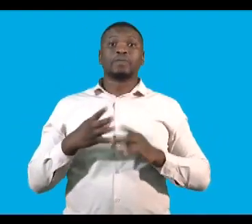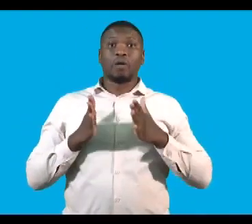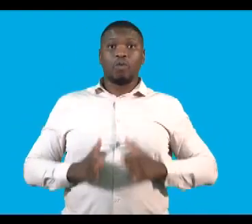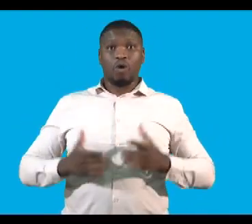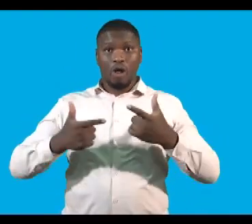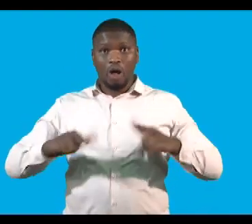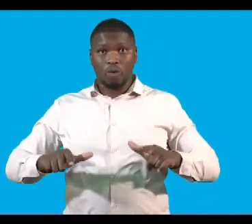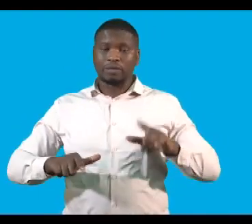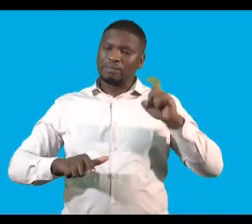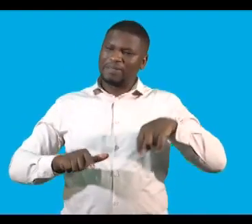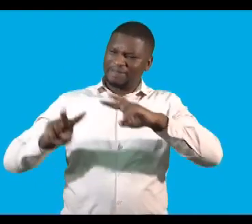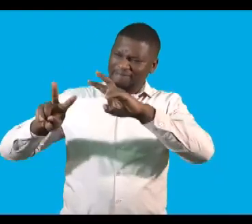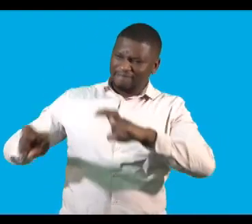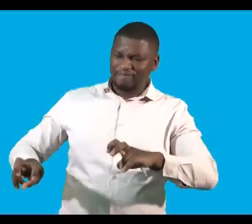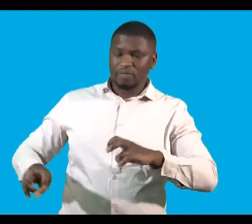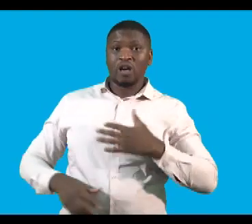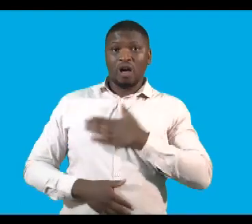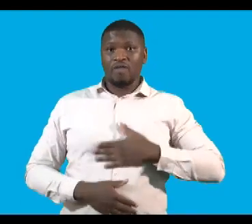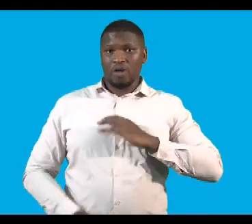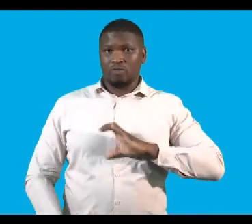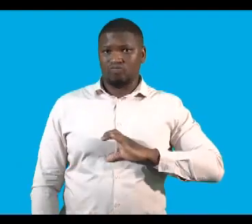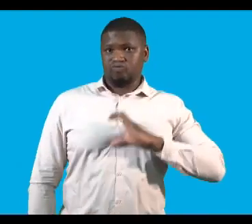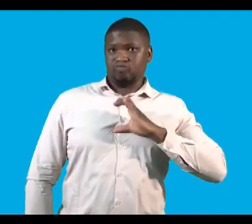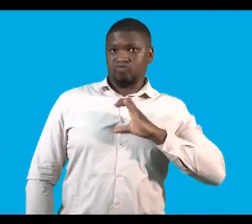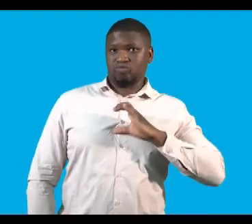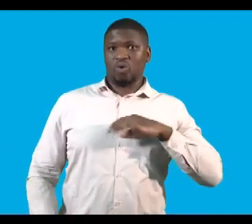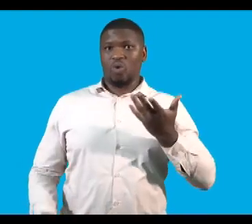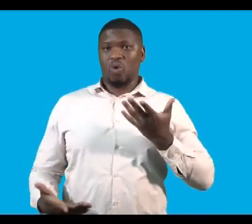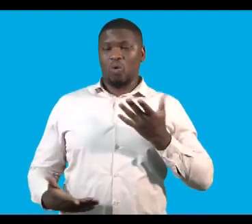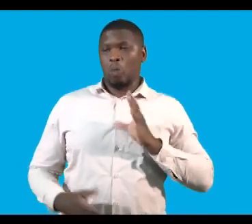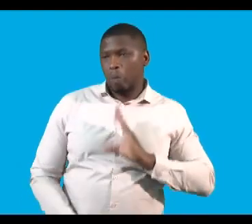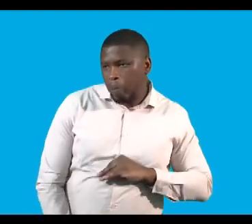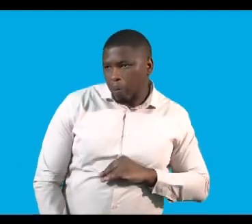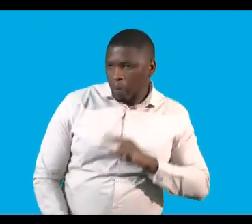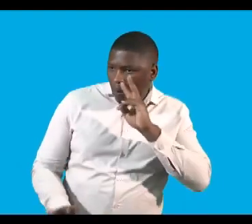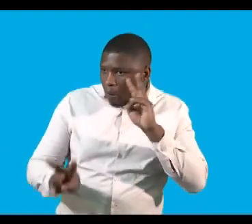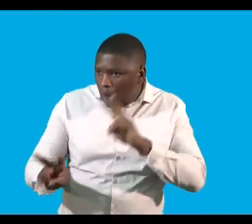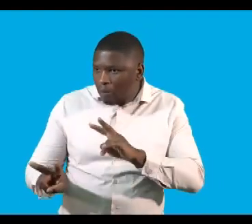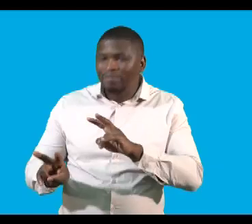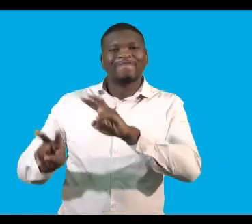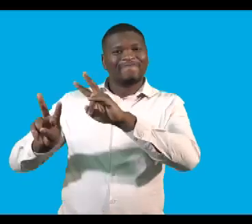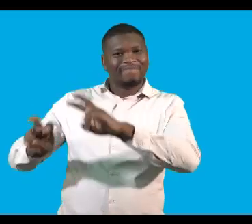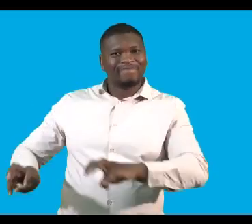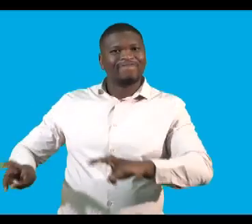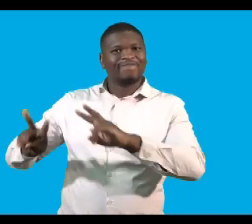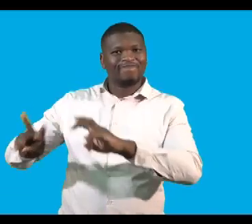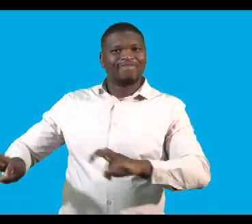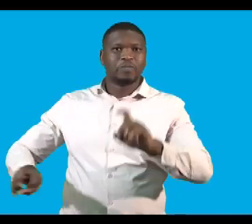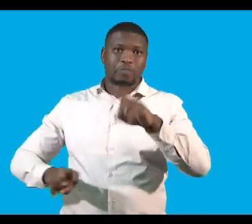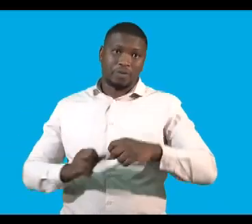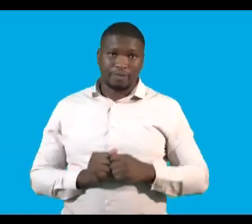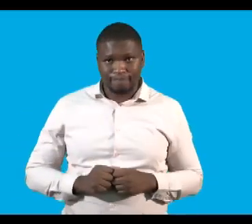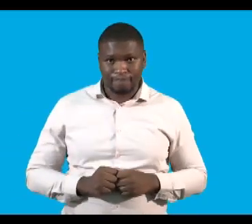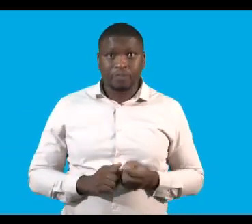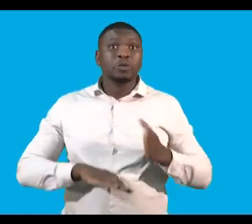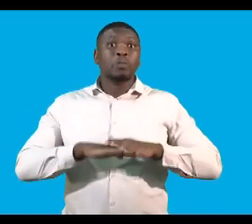standing confidently or slouched? This can show emotions like boredom or excitement. More